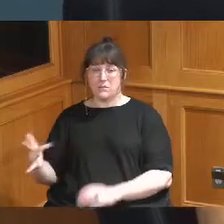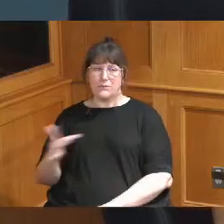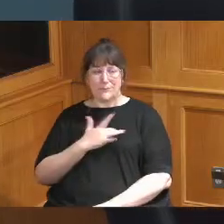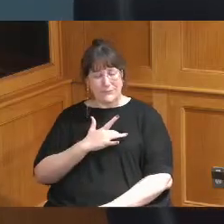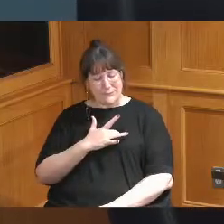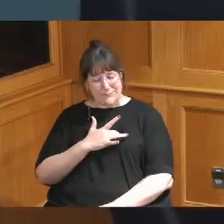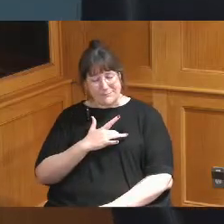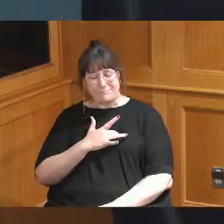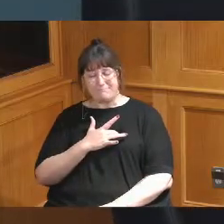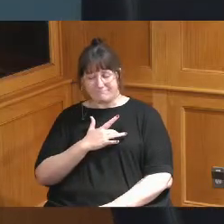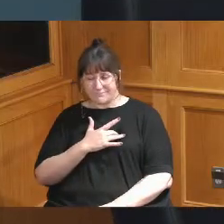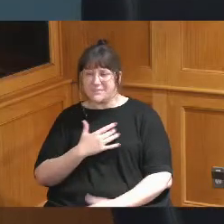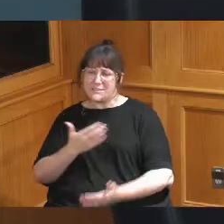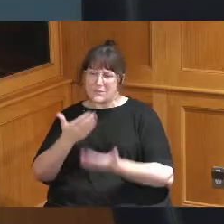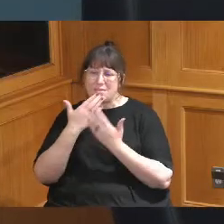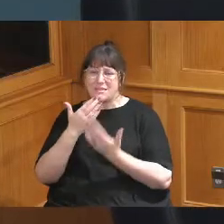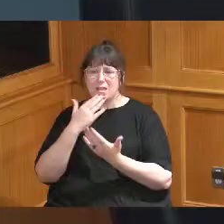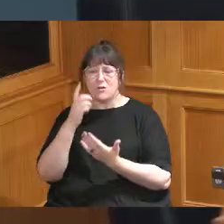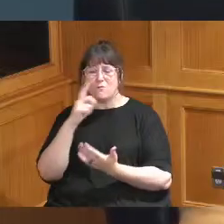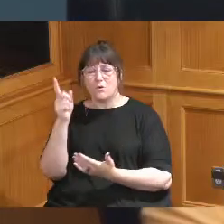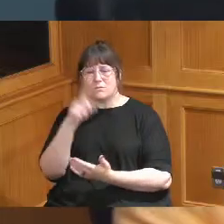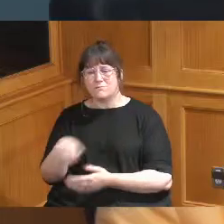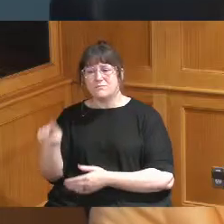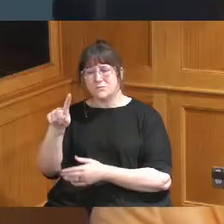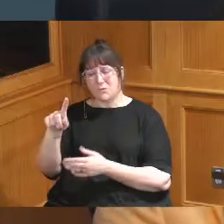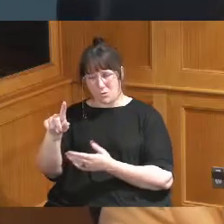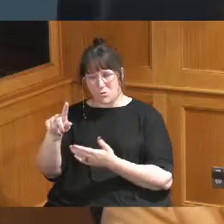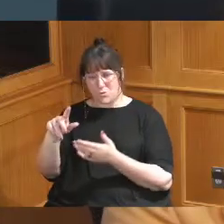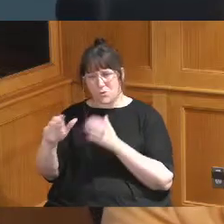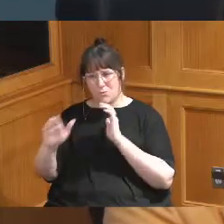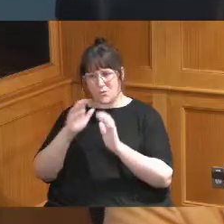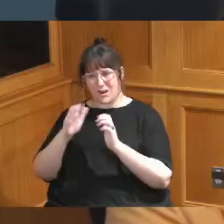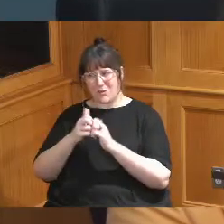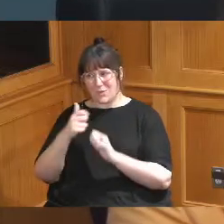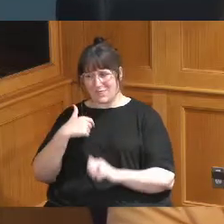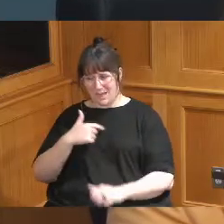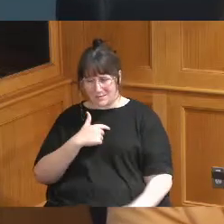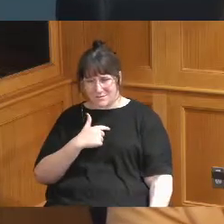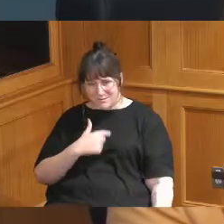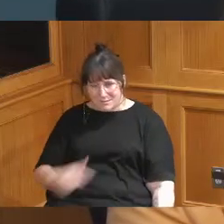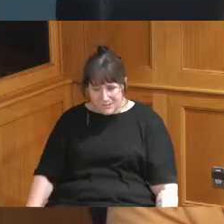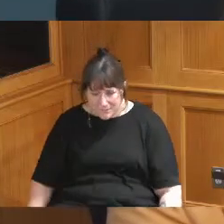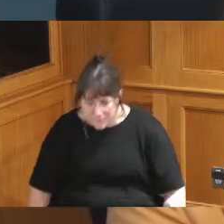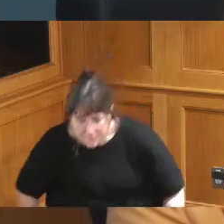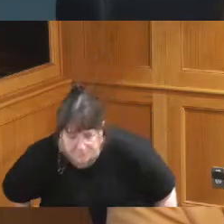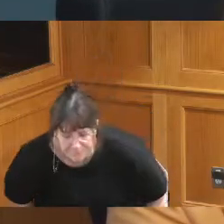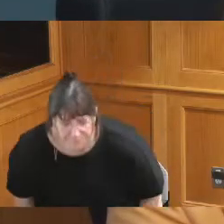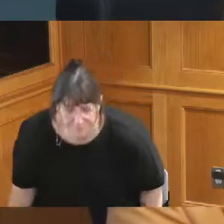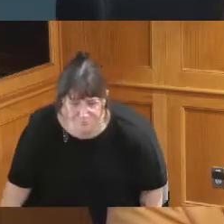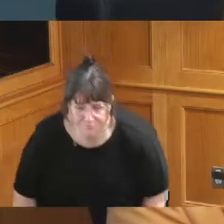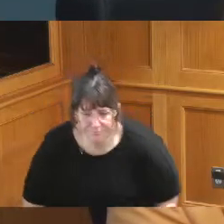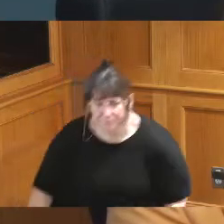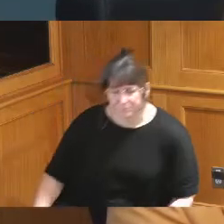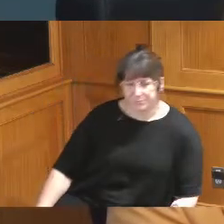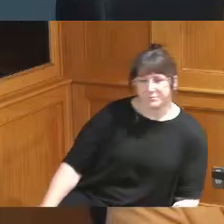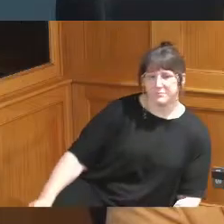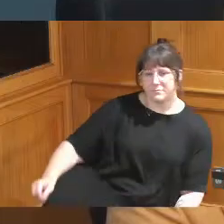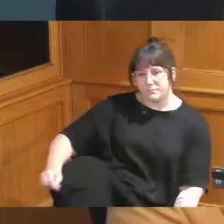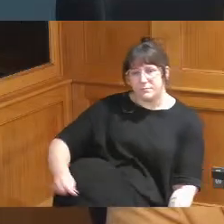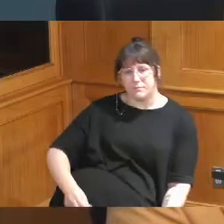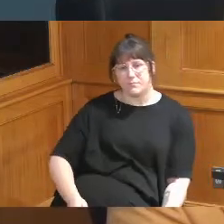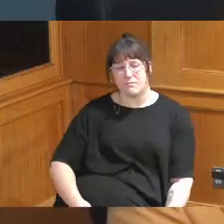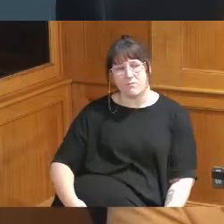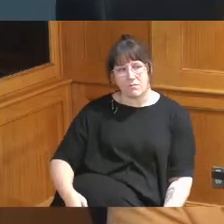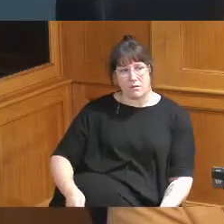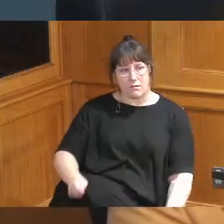thanks again to those that are here in person and that wrote in specific to this issue. I'm grateful for that. I also